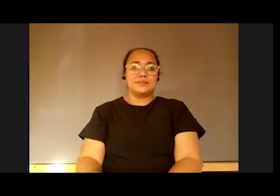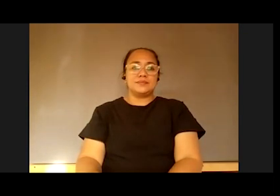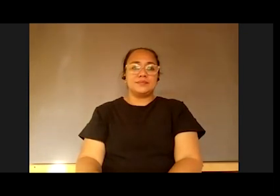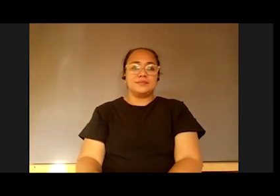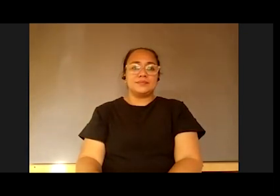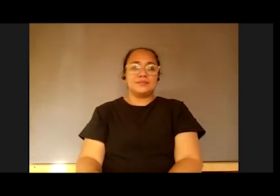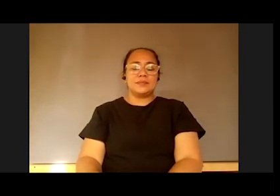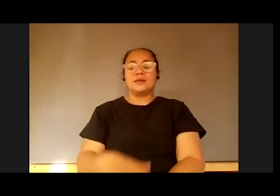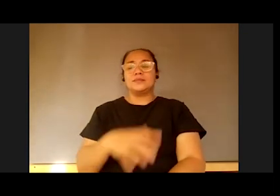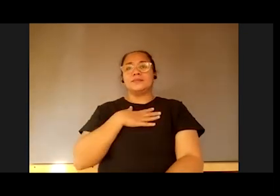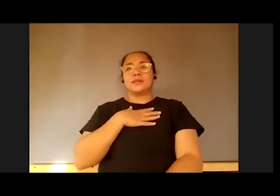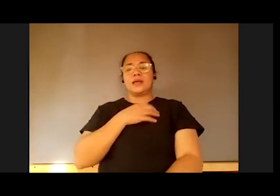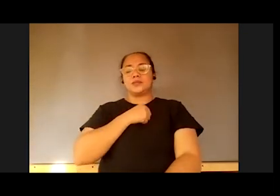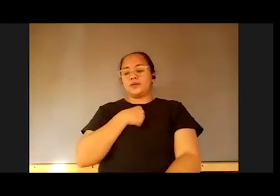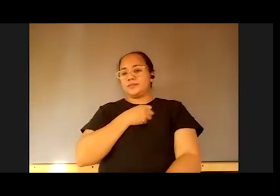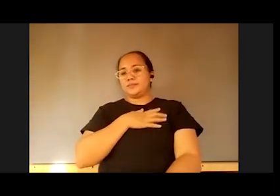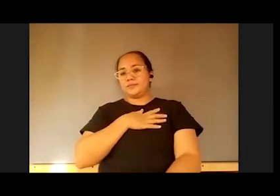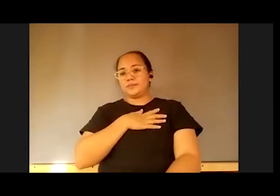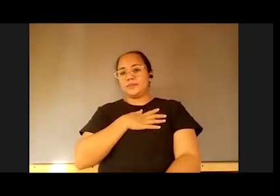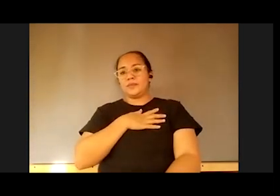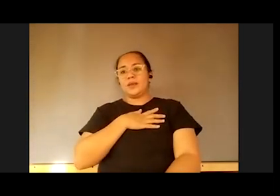I'm sorry. Ray is the subject,